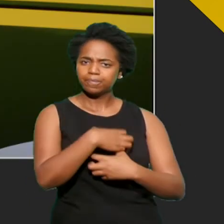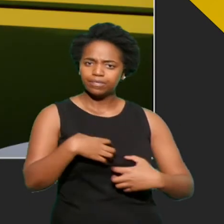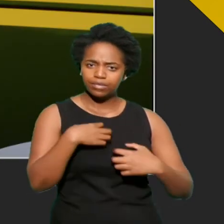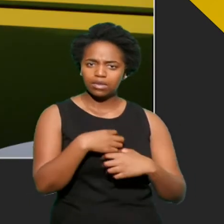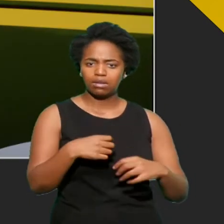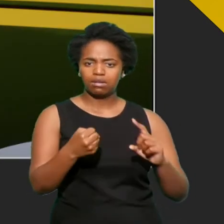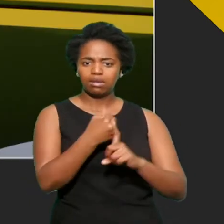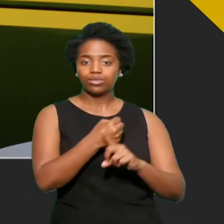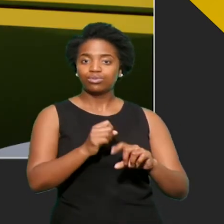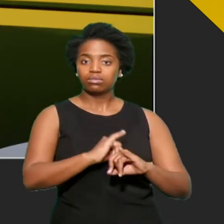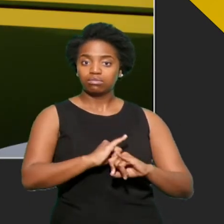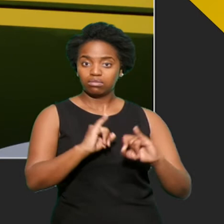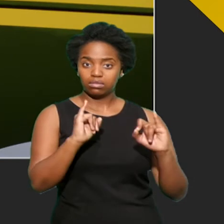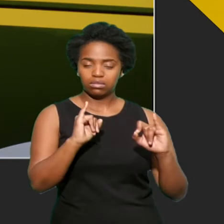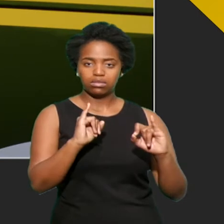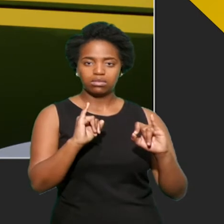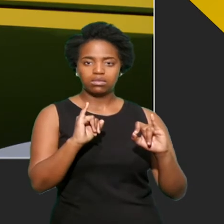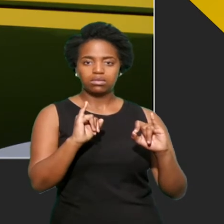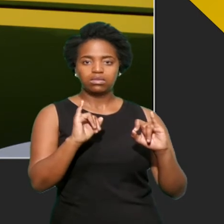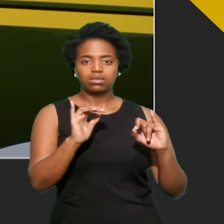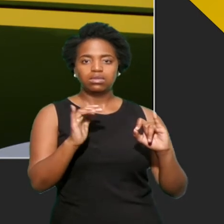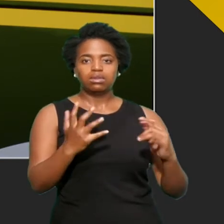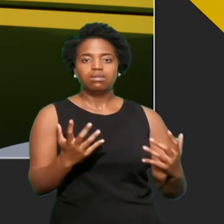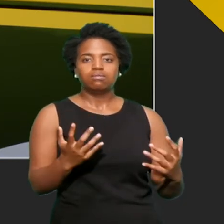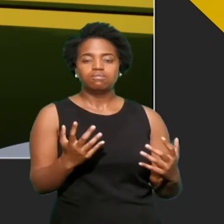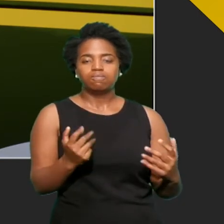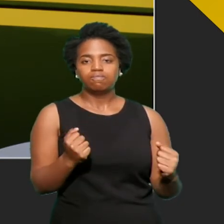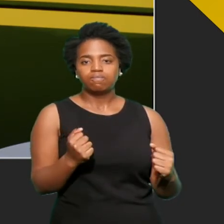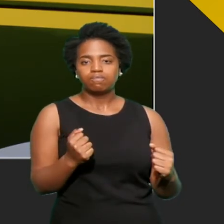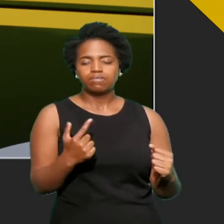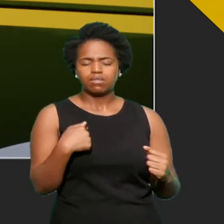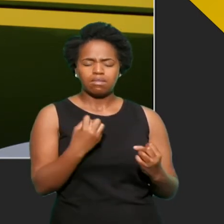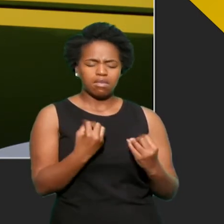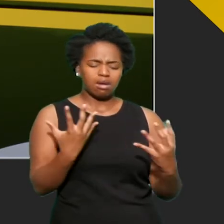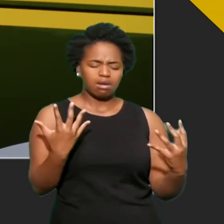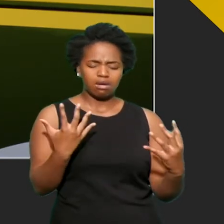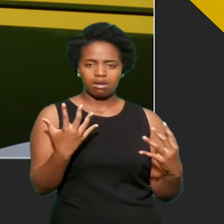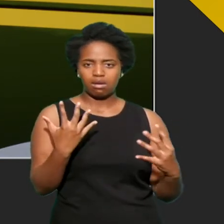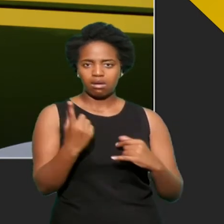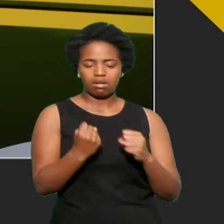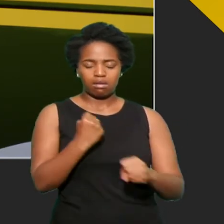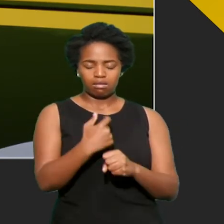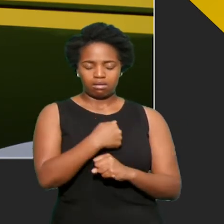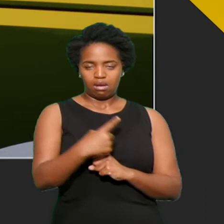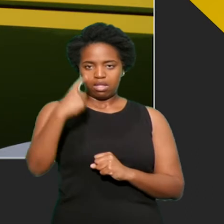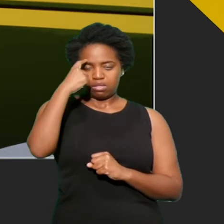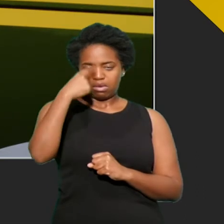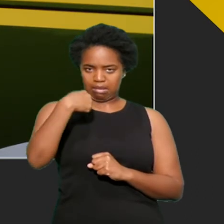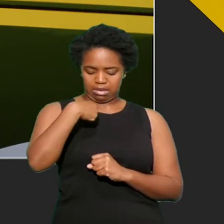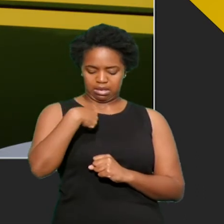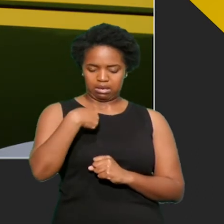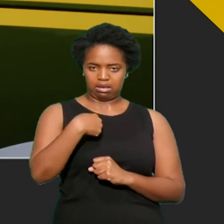abuse has progressed. And for a long time, I thought that it was